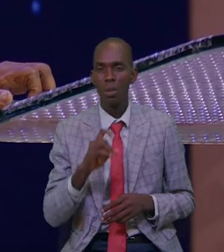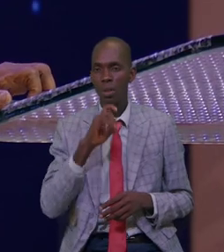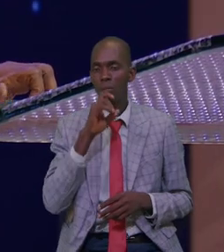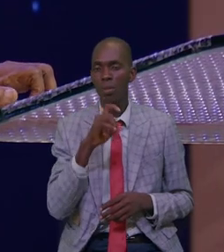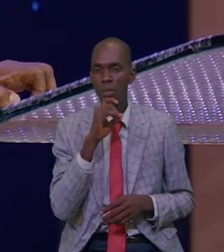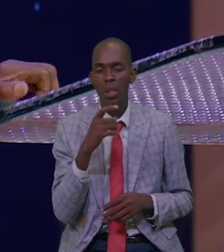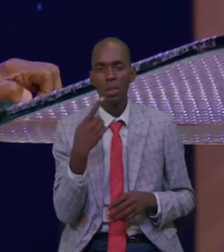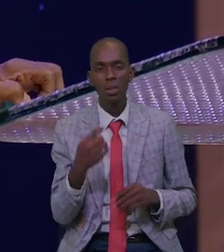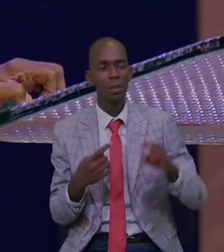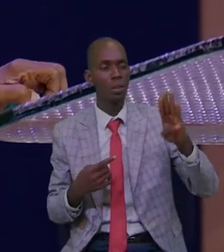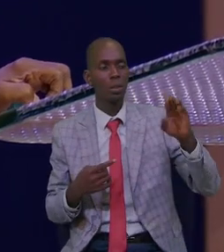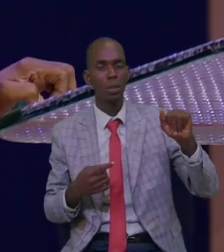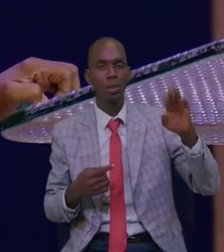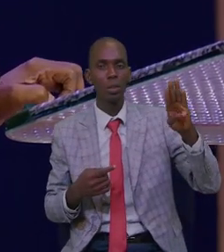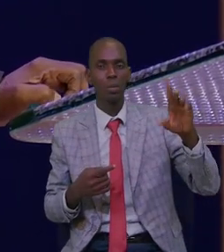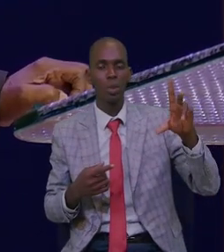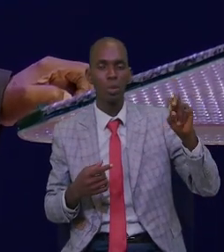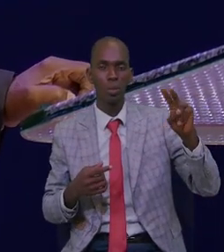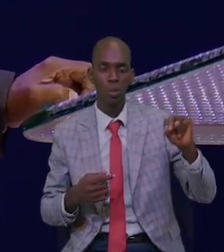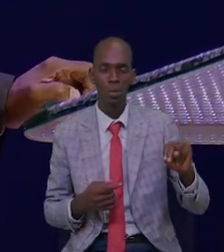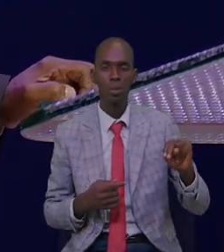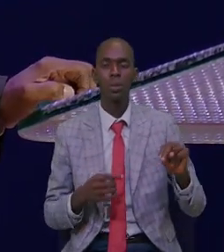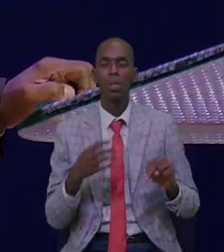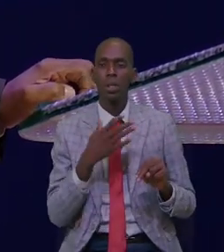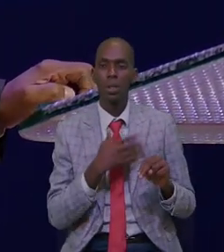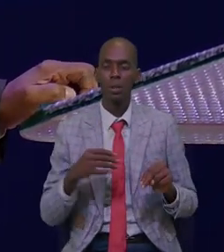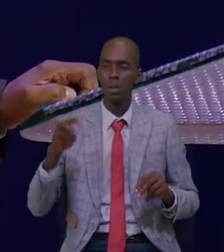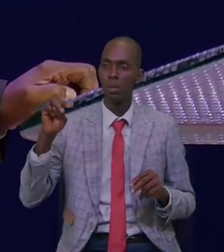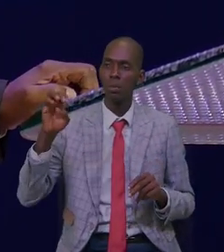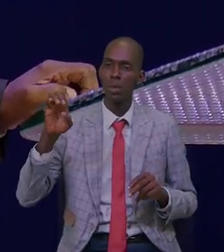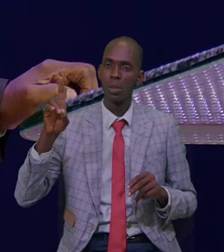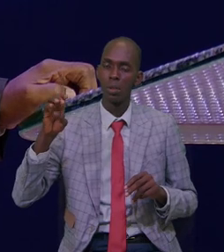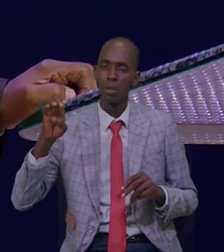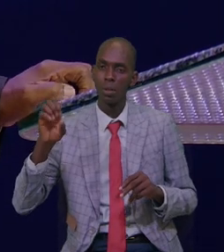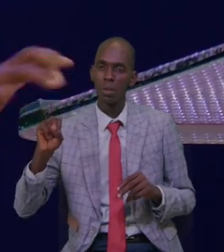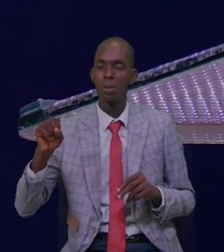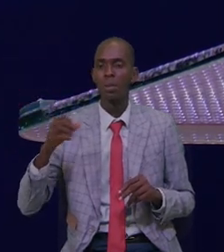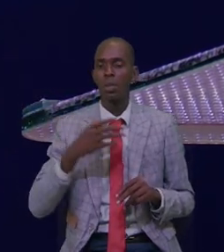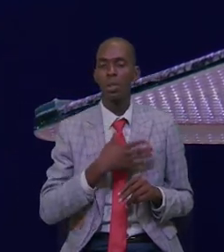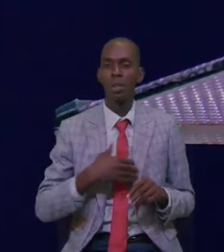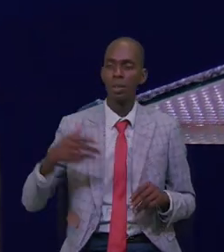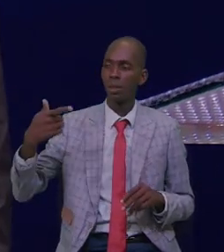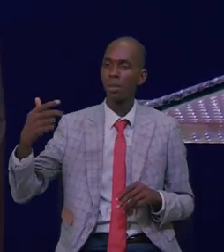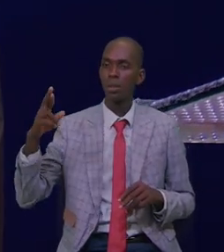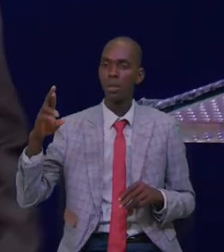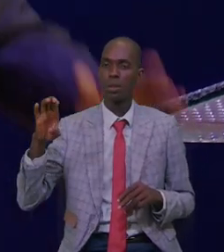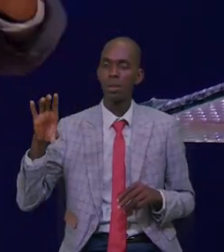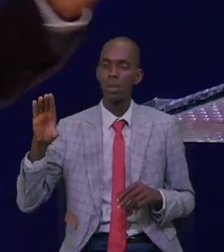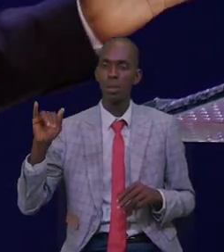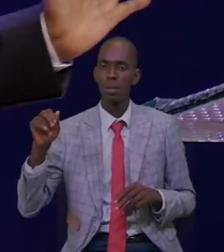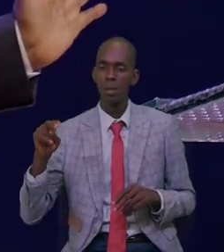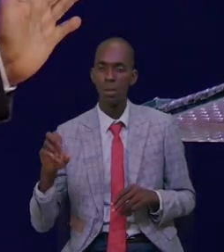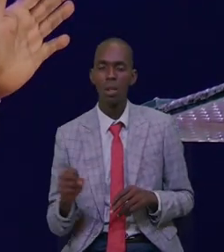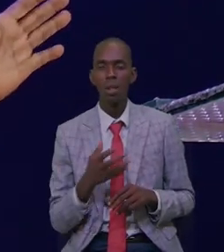government and the Medo-Persian government and the Grecian Empire and the Roman